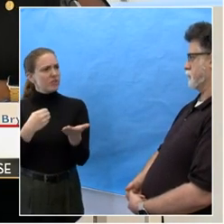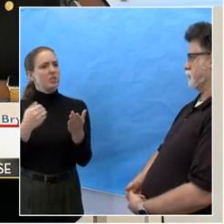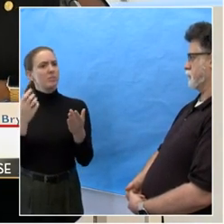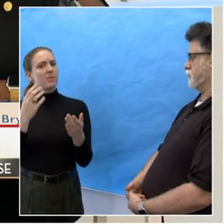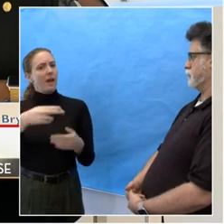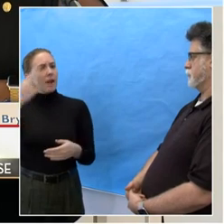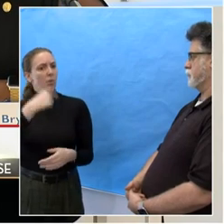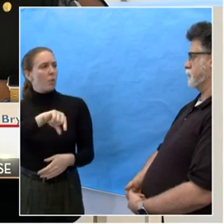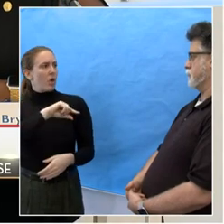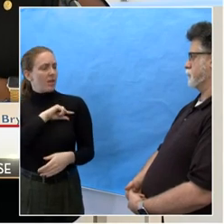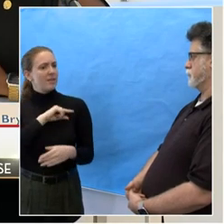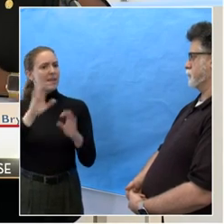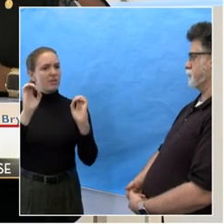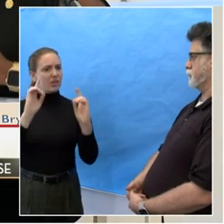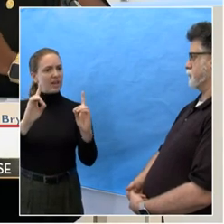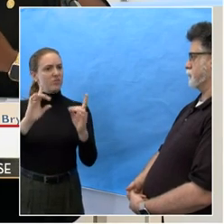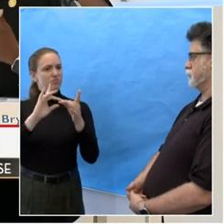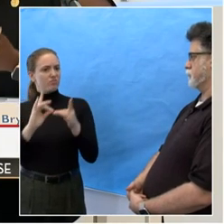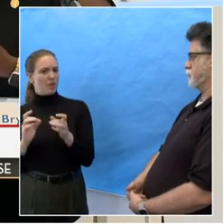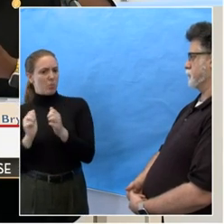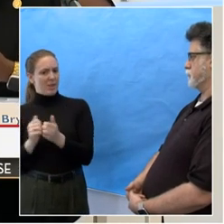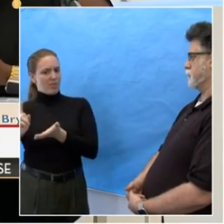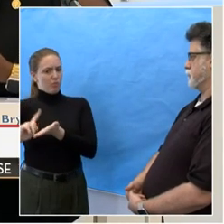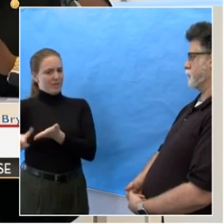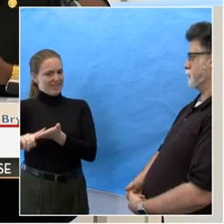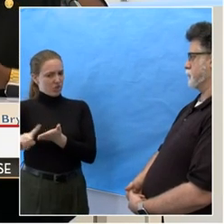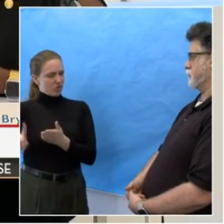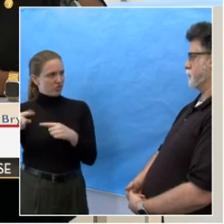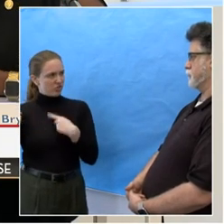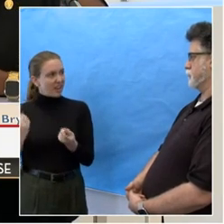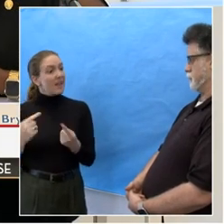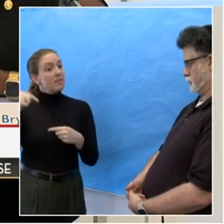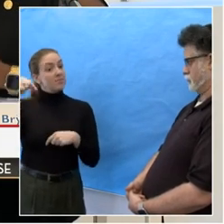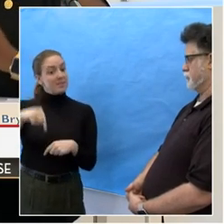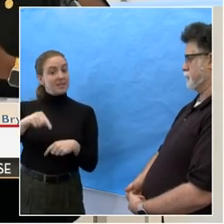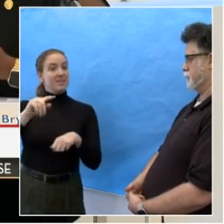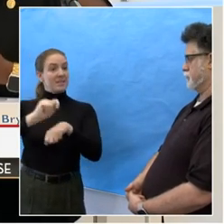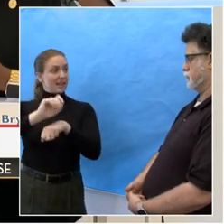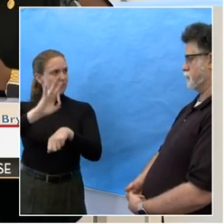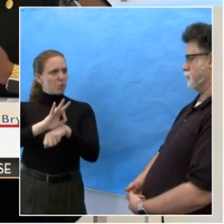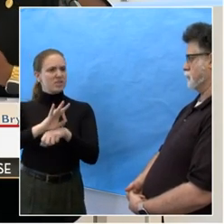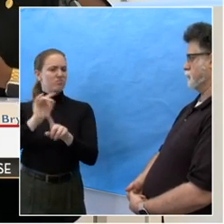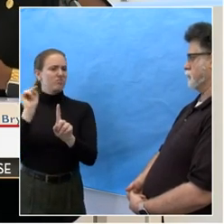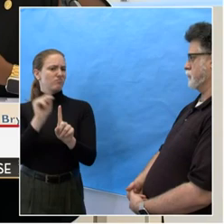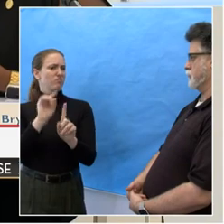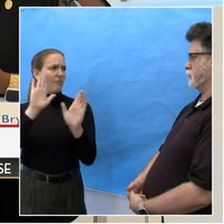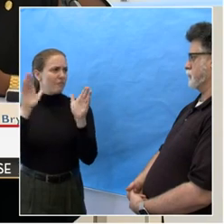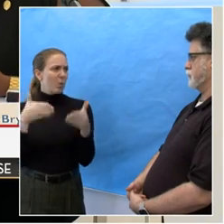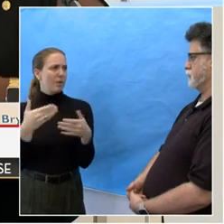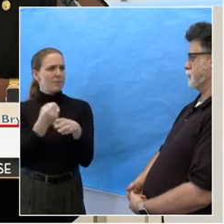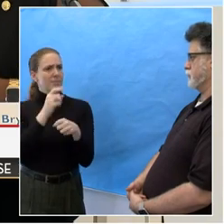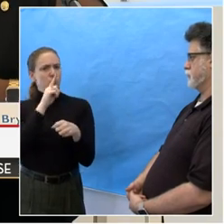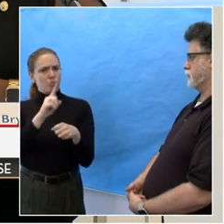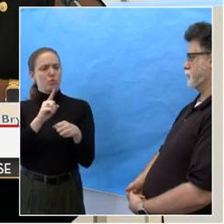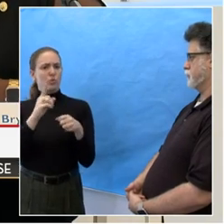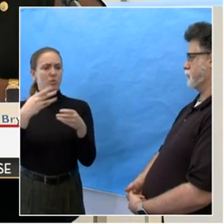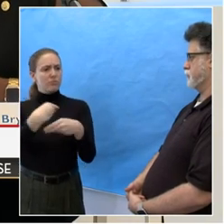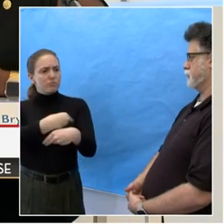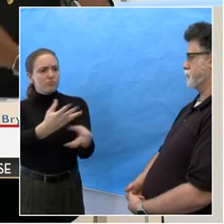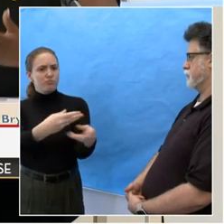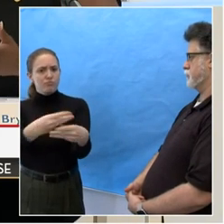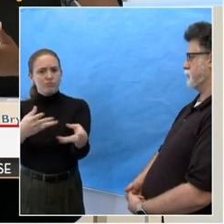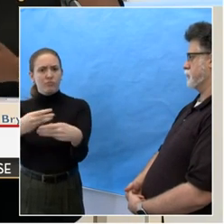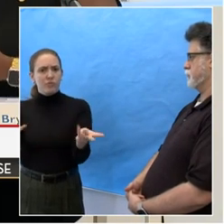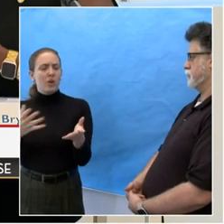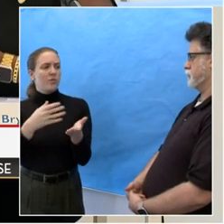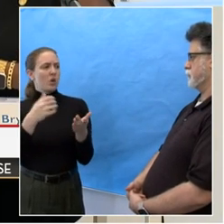in research, and that is what this task force was about, is really finding a way to bring that to the classrooms. As